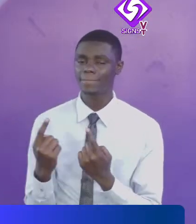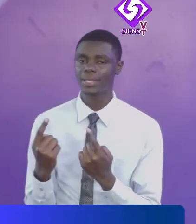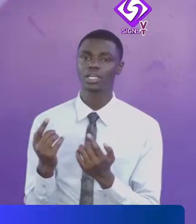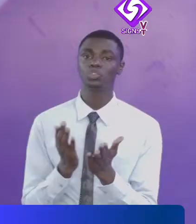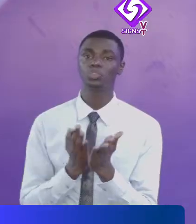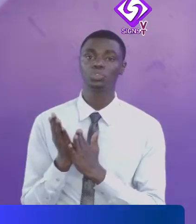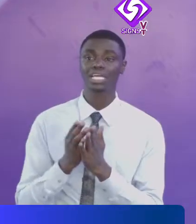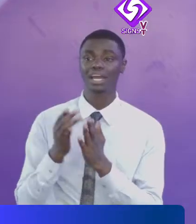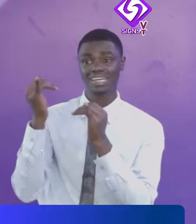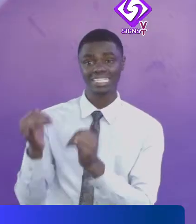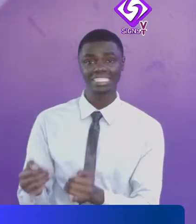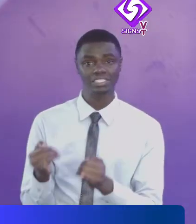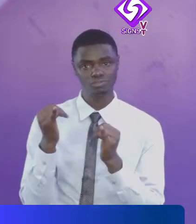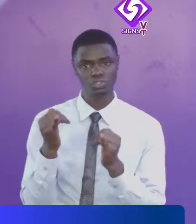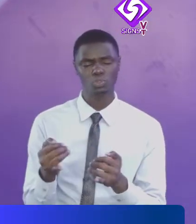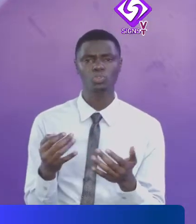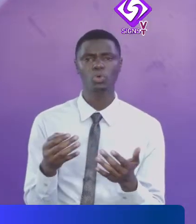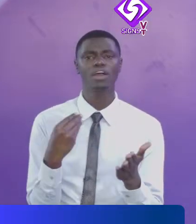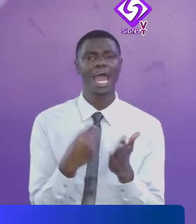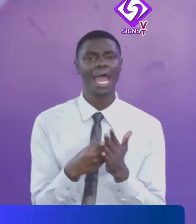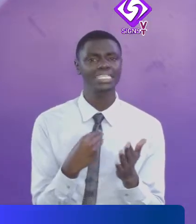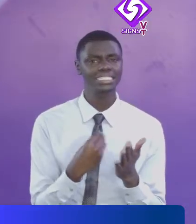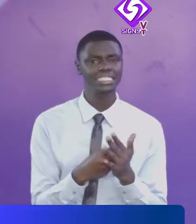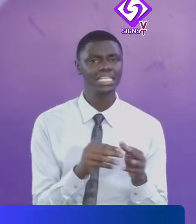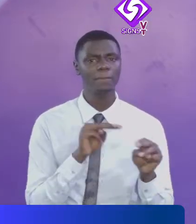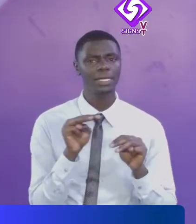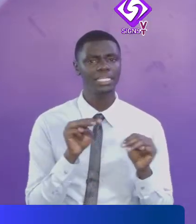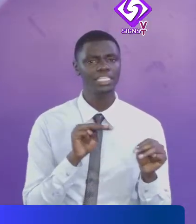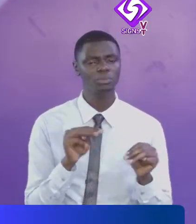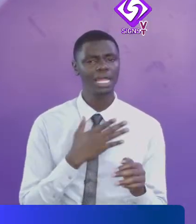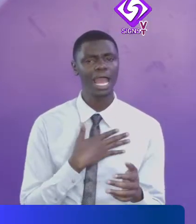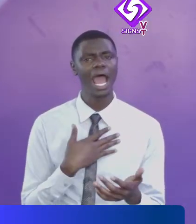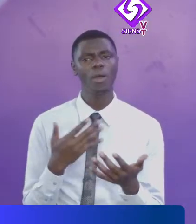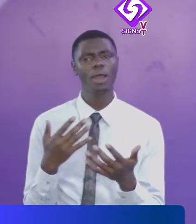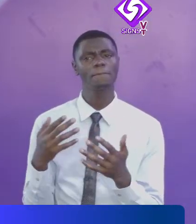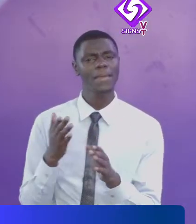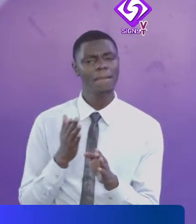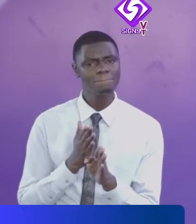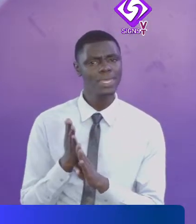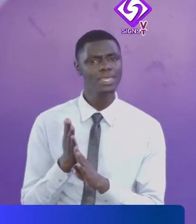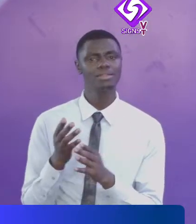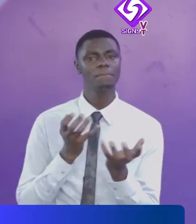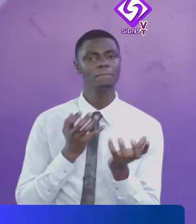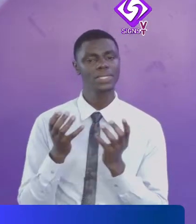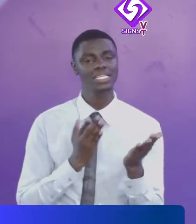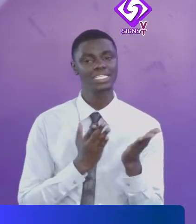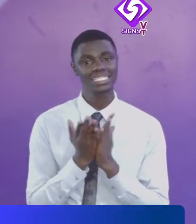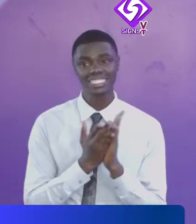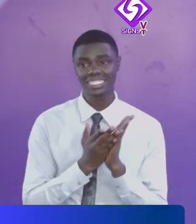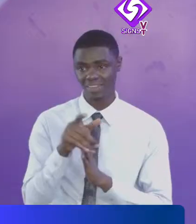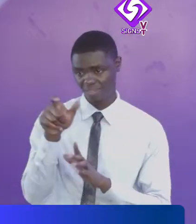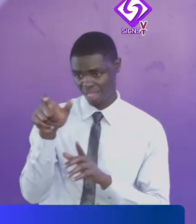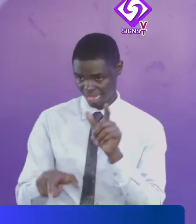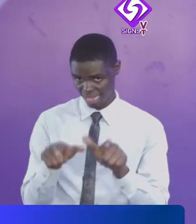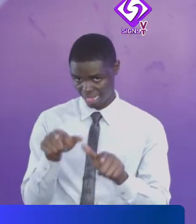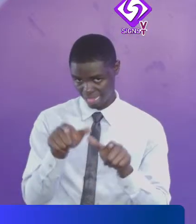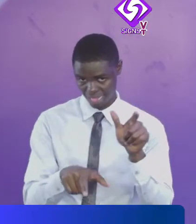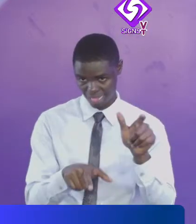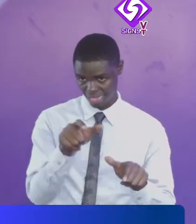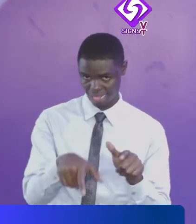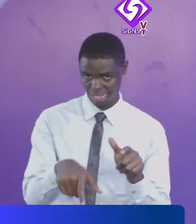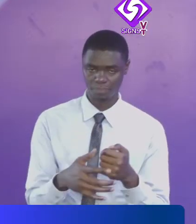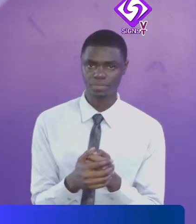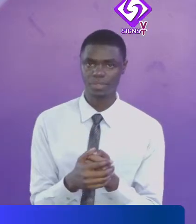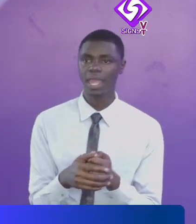ABSA Asset Management, we are very clear. Our core business is serving the individuals. It's serving the retail segment.